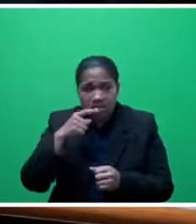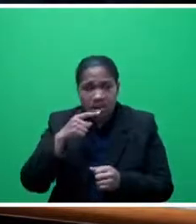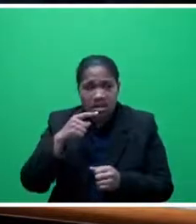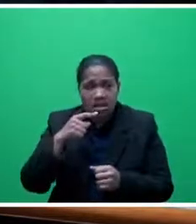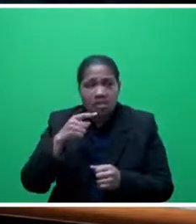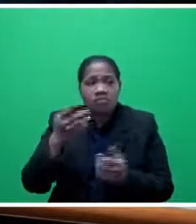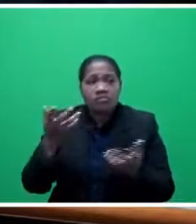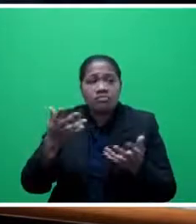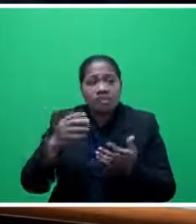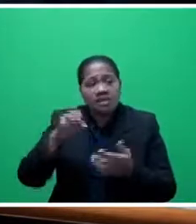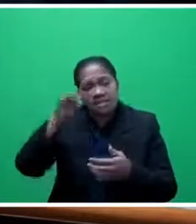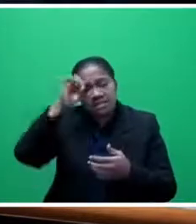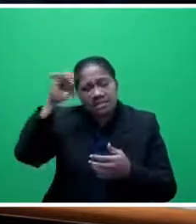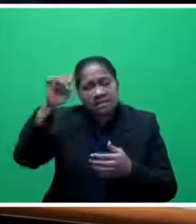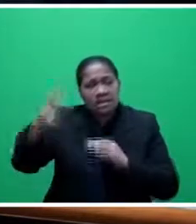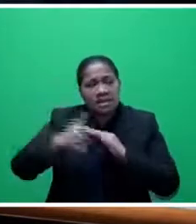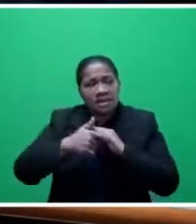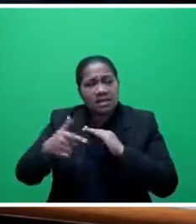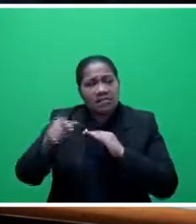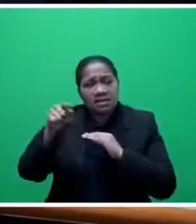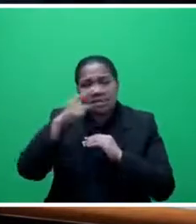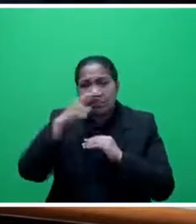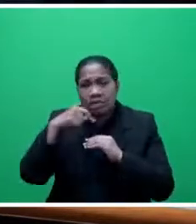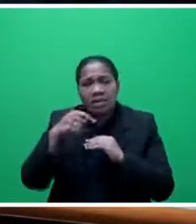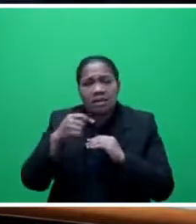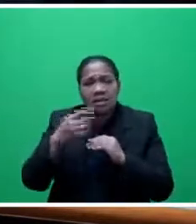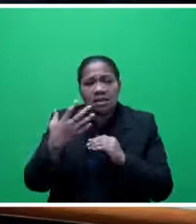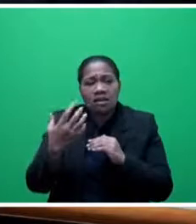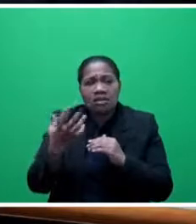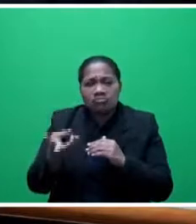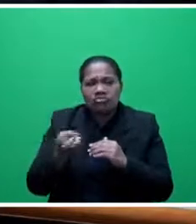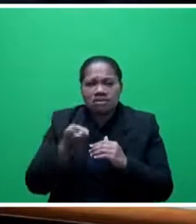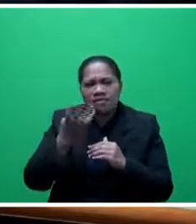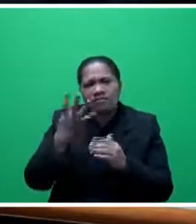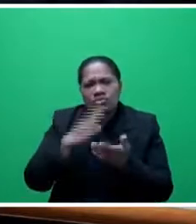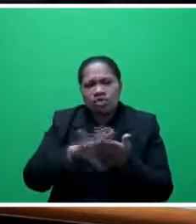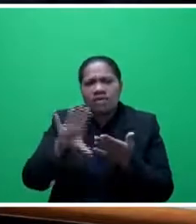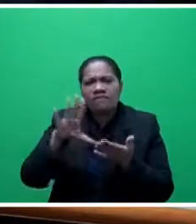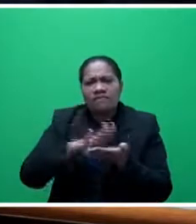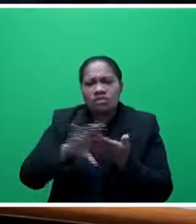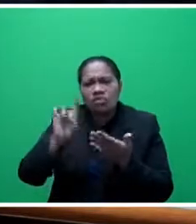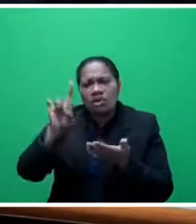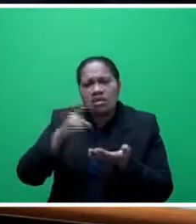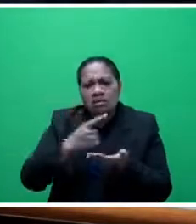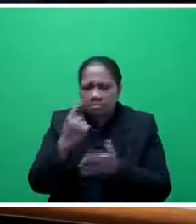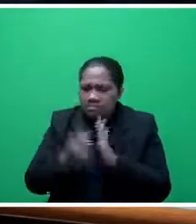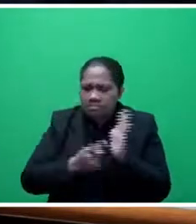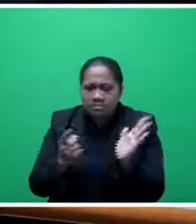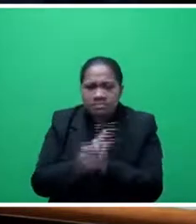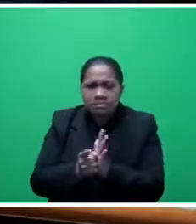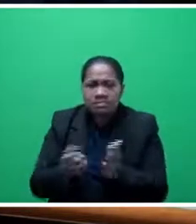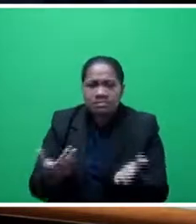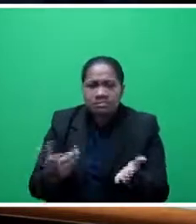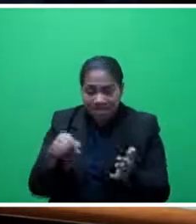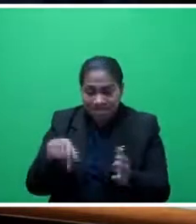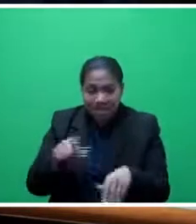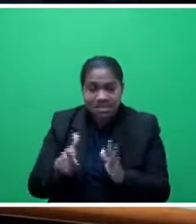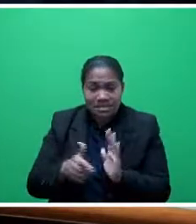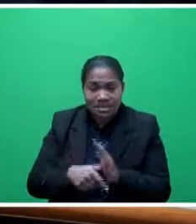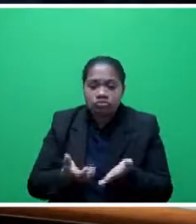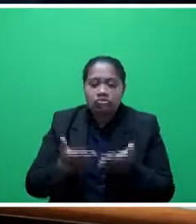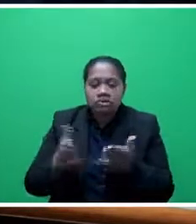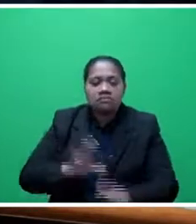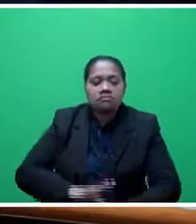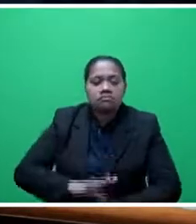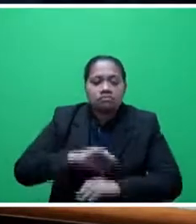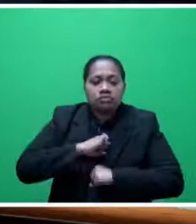senior level. These are people earning $4, $5 an hour. And this is the time to give them confidence,